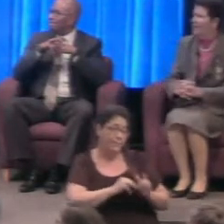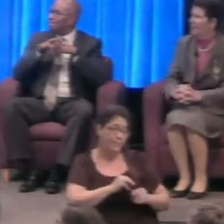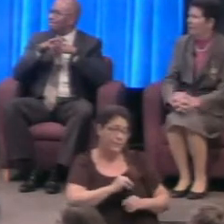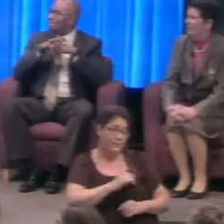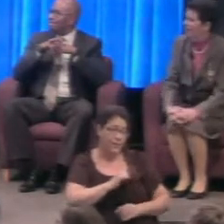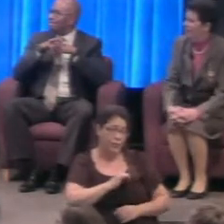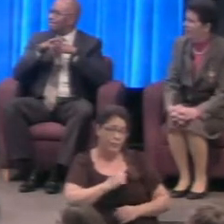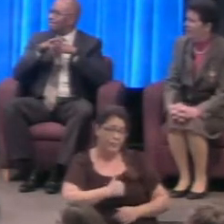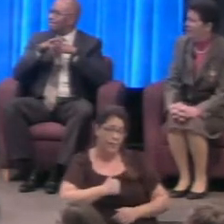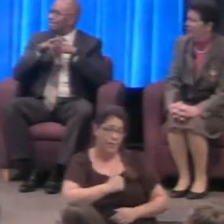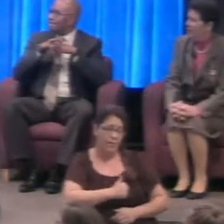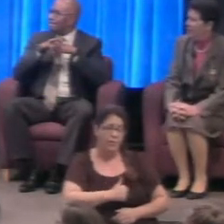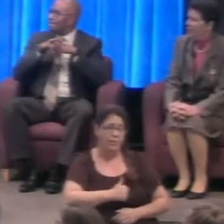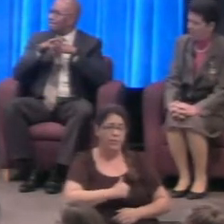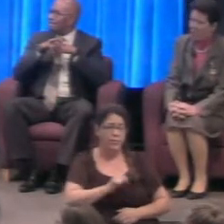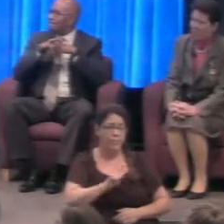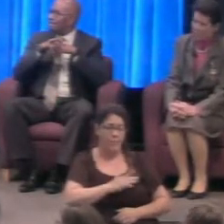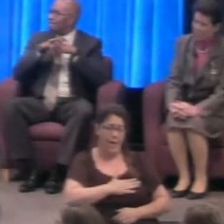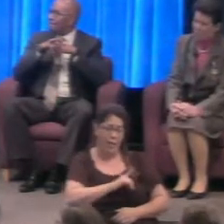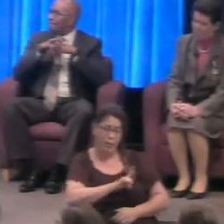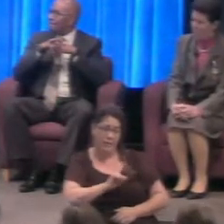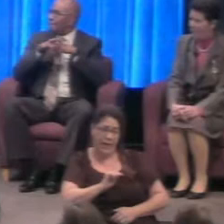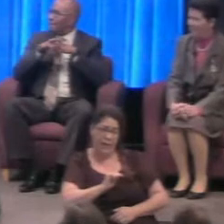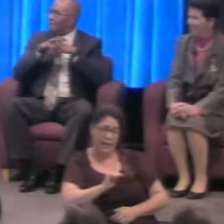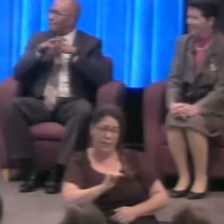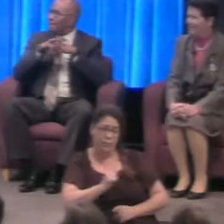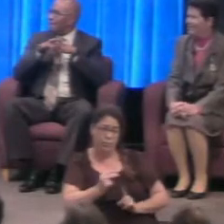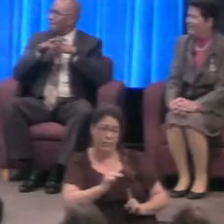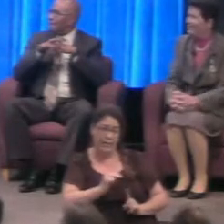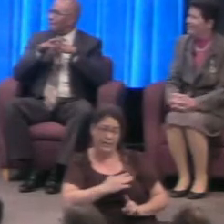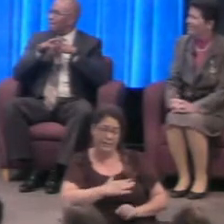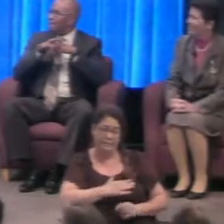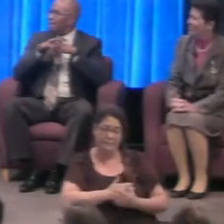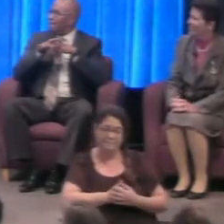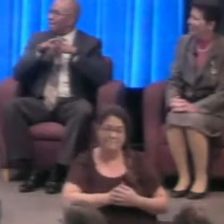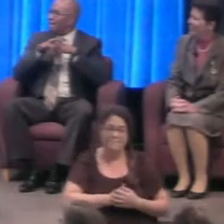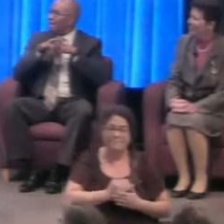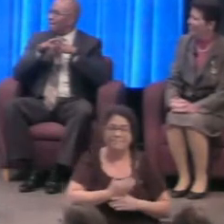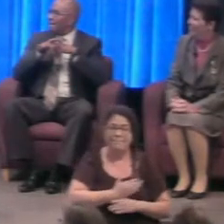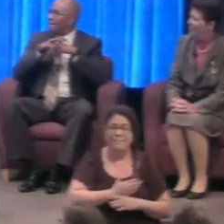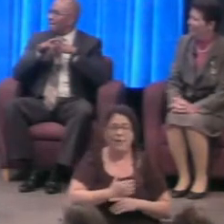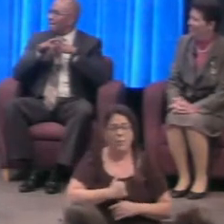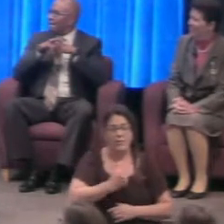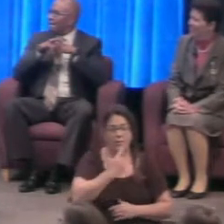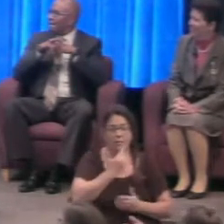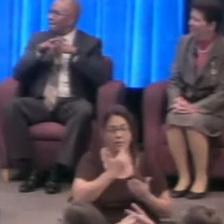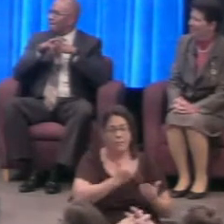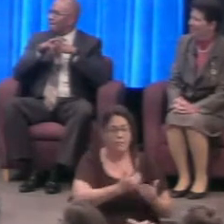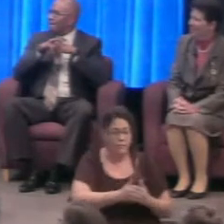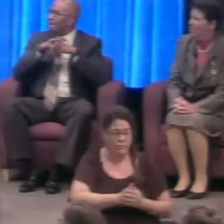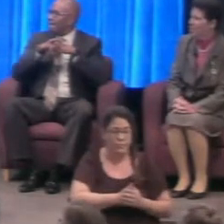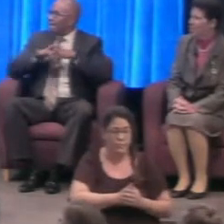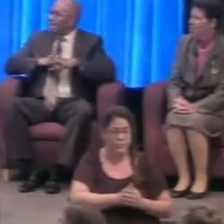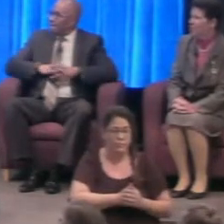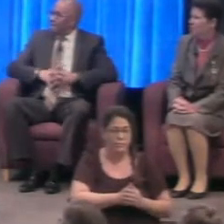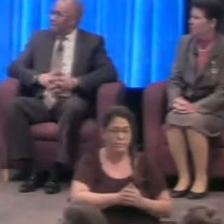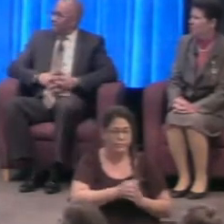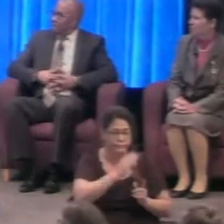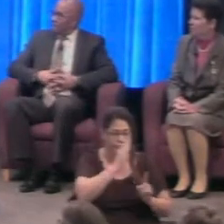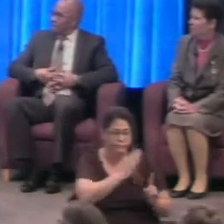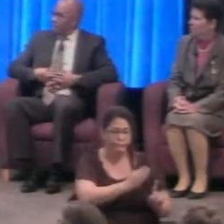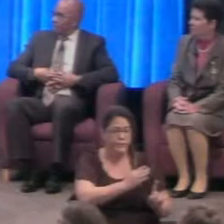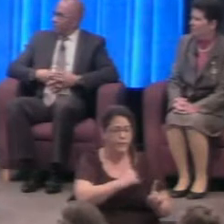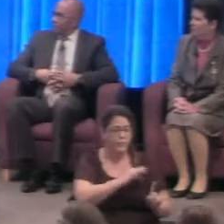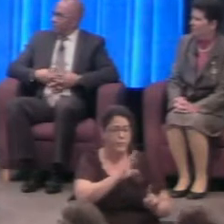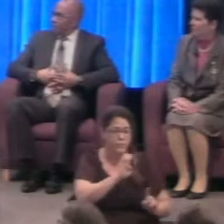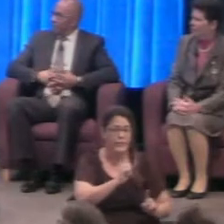but I'd like to give a lieutenant's perspective here. So I'd like to say thank you. Thank you for being the